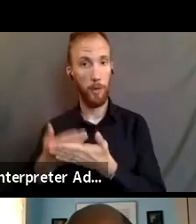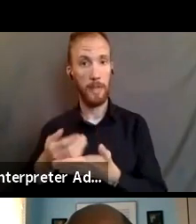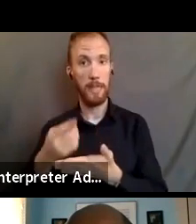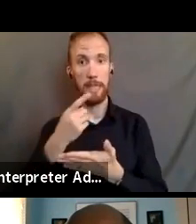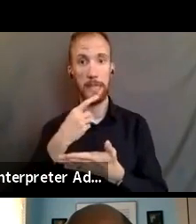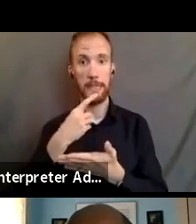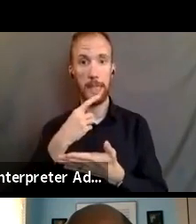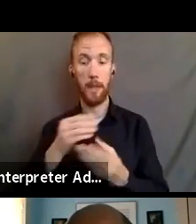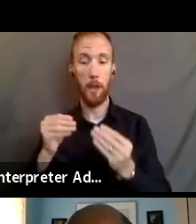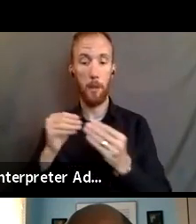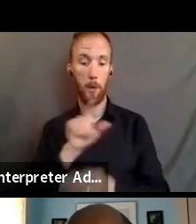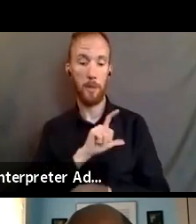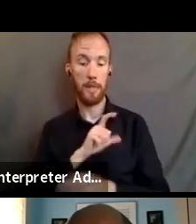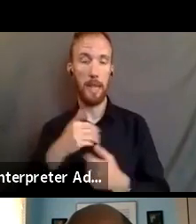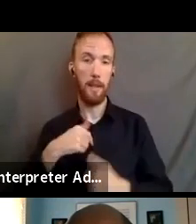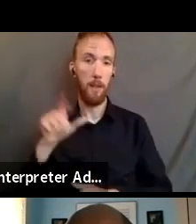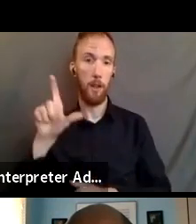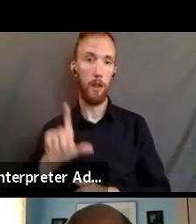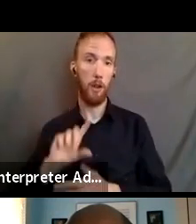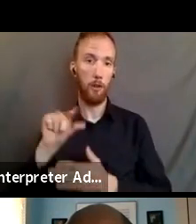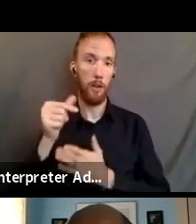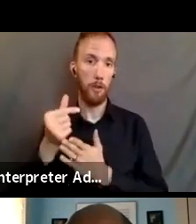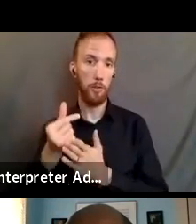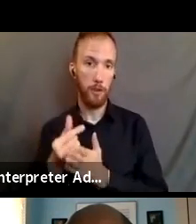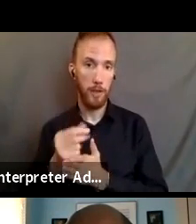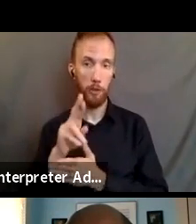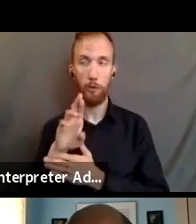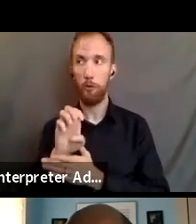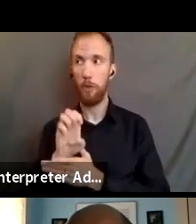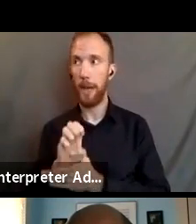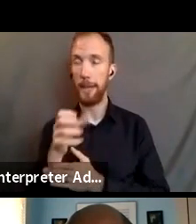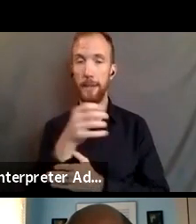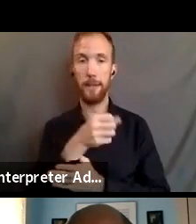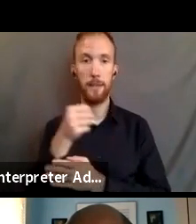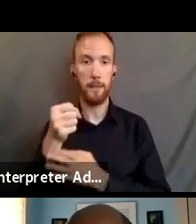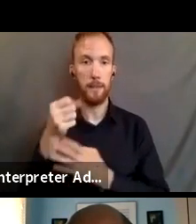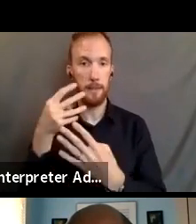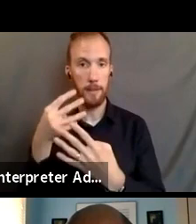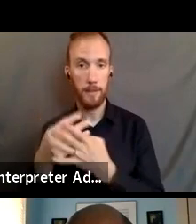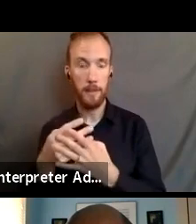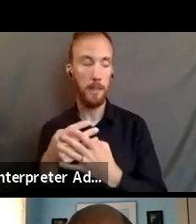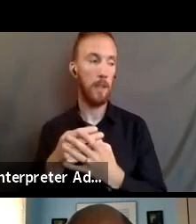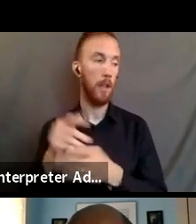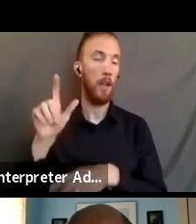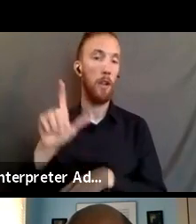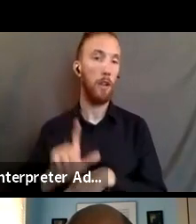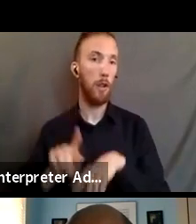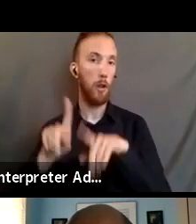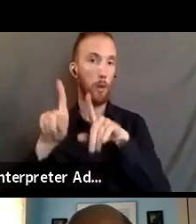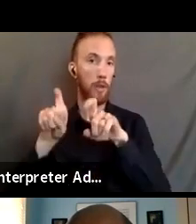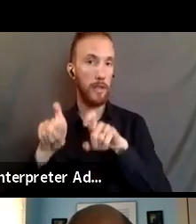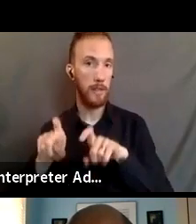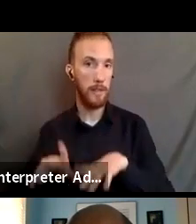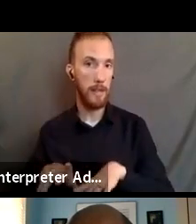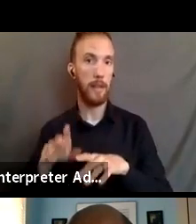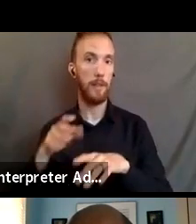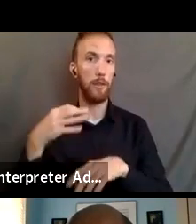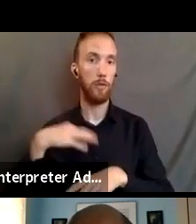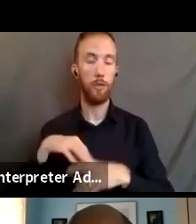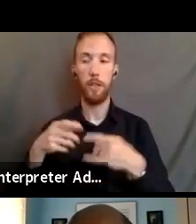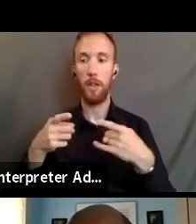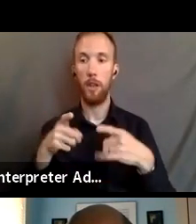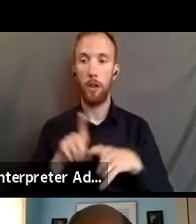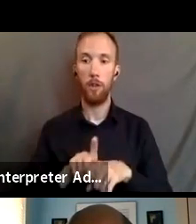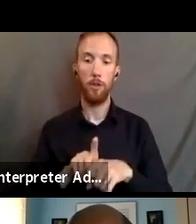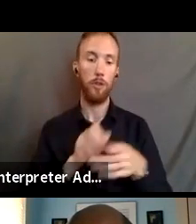rates higher incarceration rates lower test scores and the school-to-prison pipeline that disproportionately impacts black and